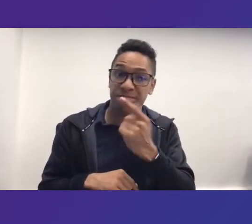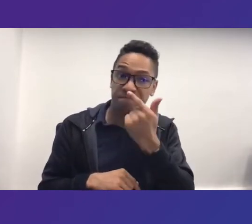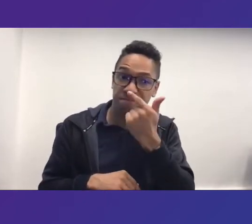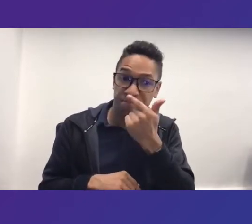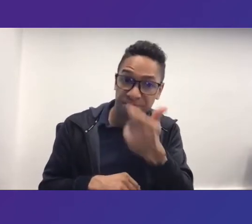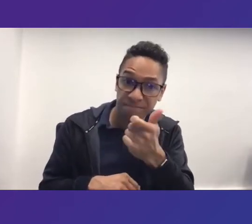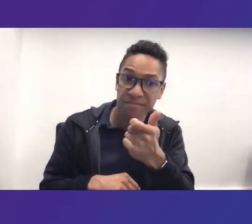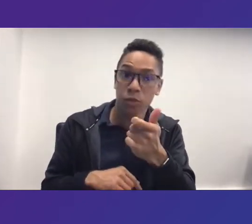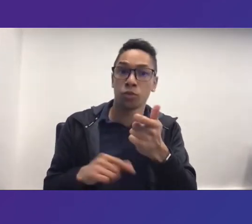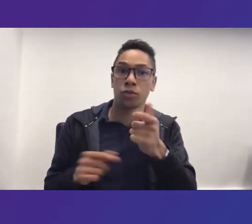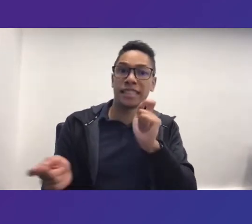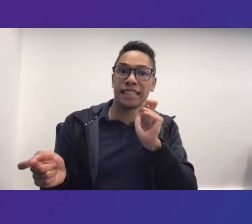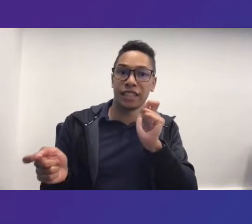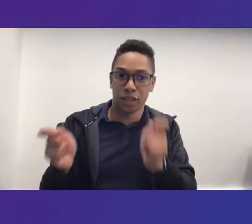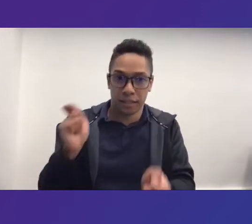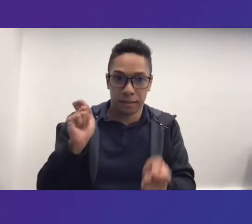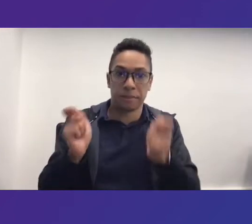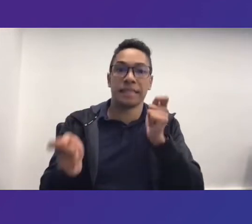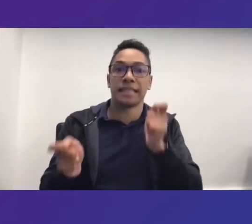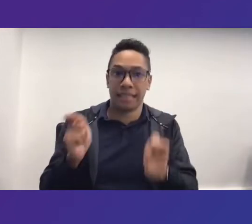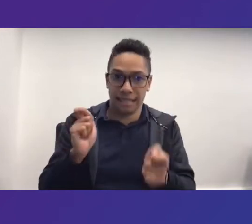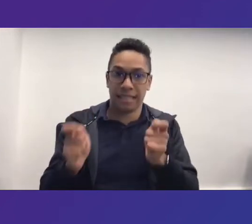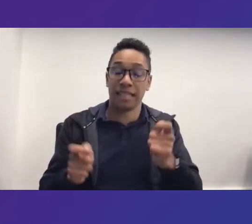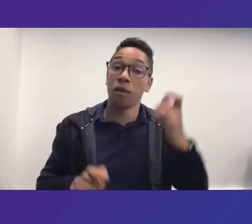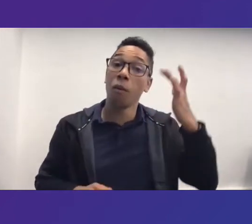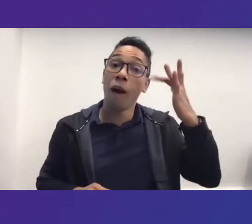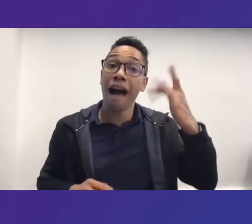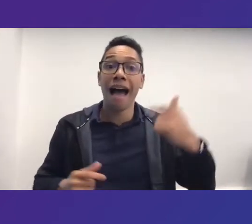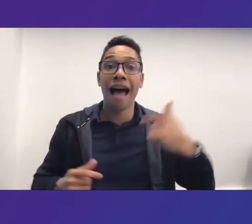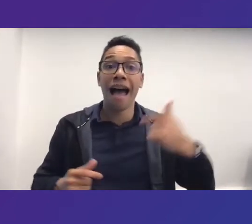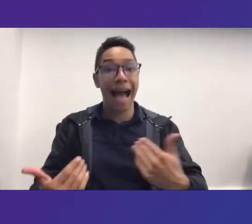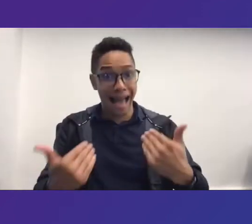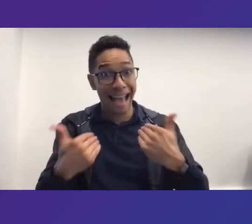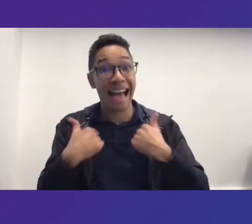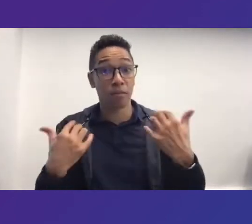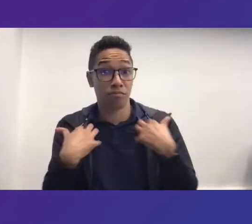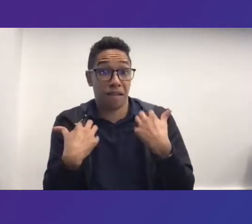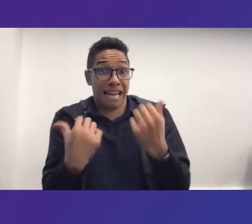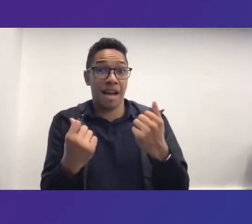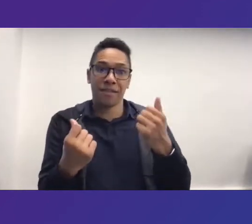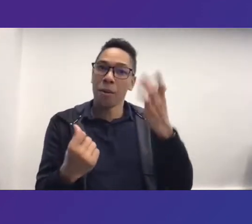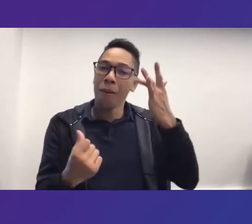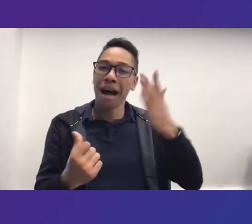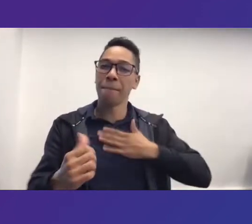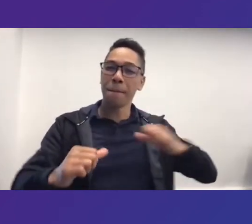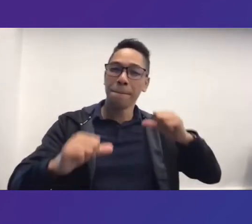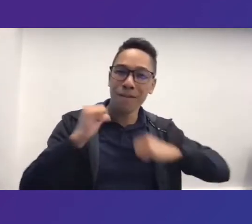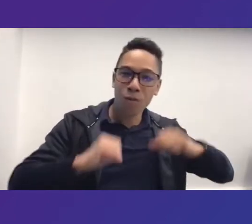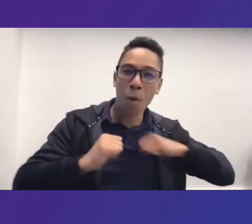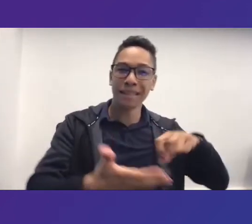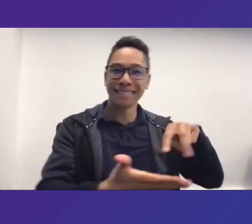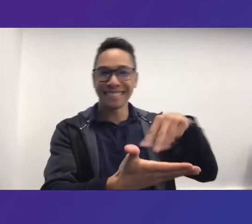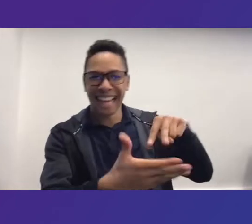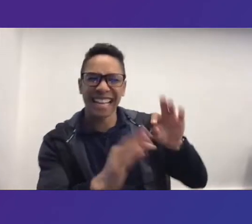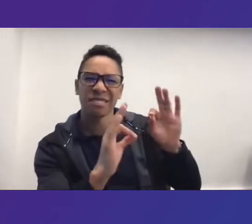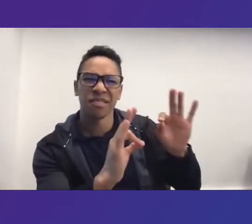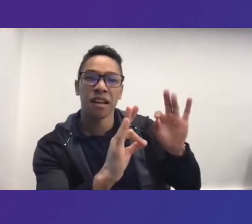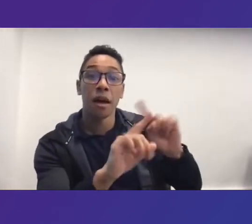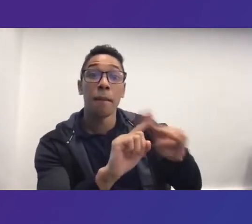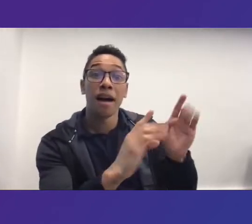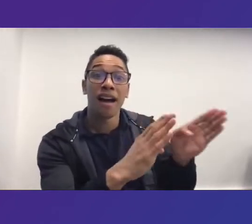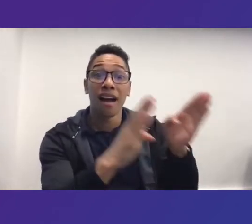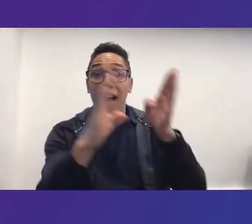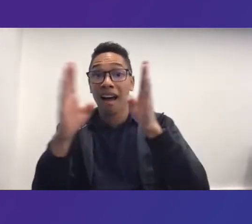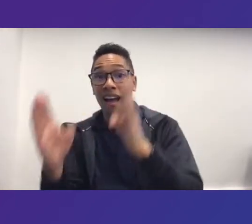interesting adjustment, because I had the confidence as a performer and a dancer, but all of a sudden I was in the classroom